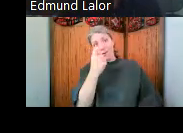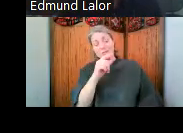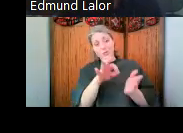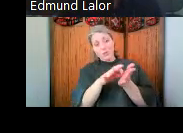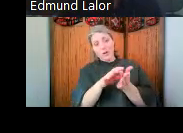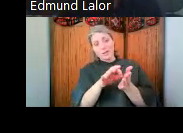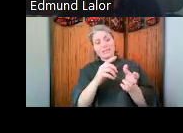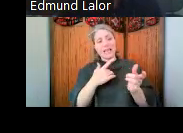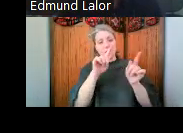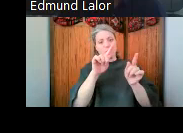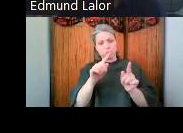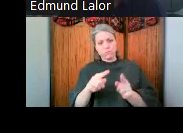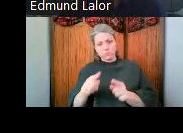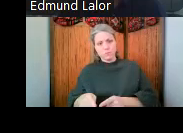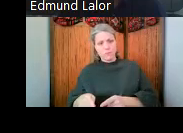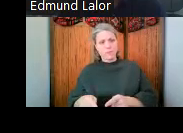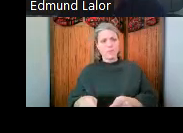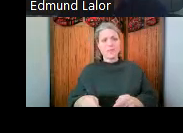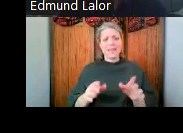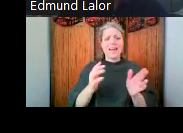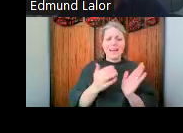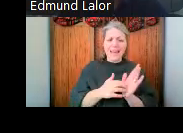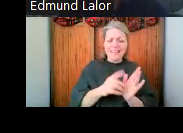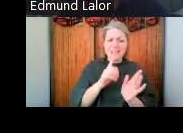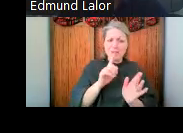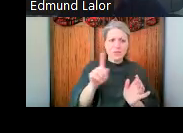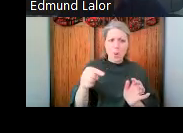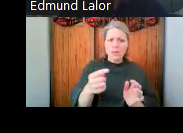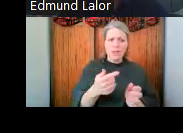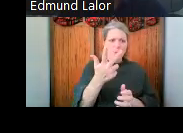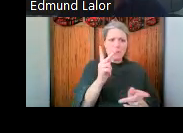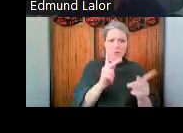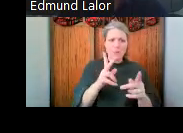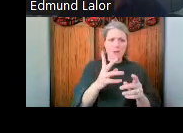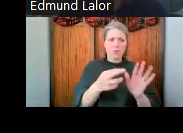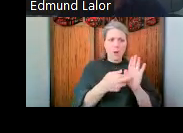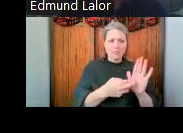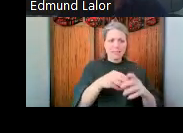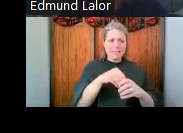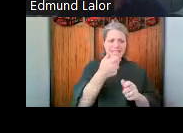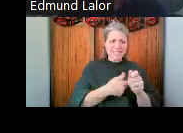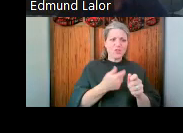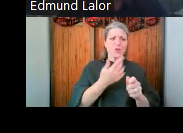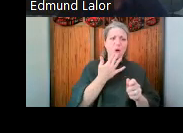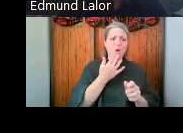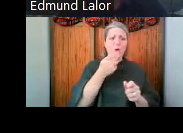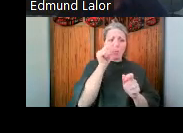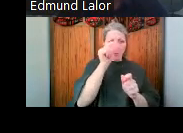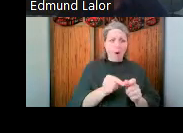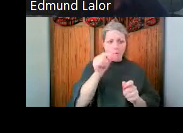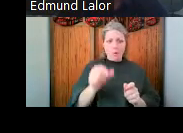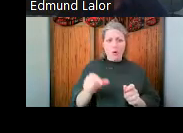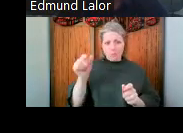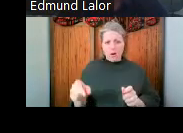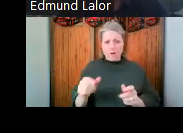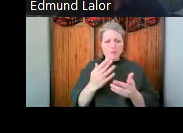There's only 3 people in each of these colored bars. So I don't want to overinterpret things. But it may be that the yellow bars are maybe a shade